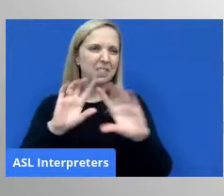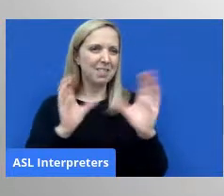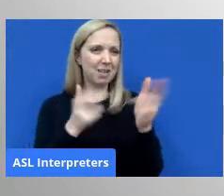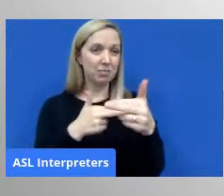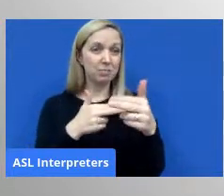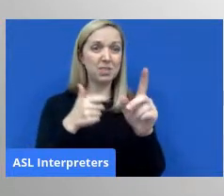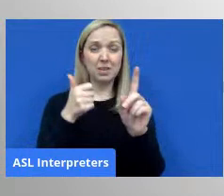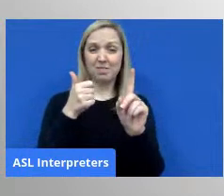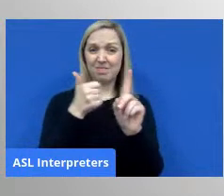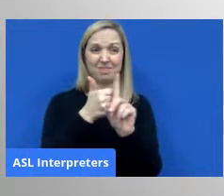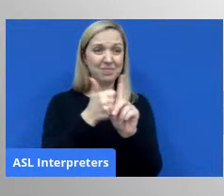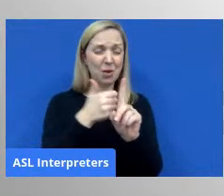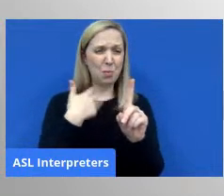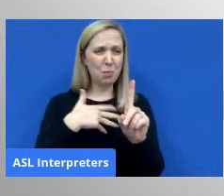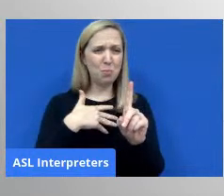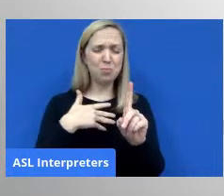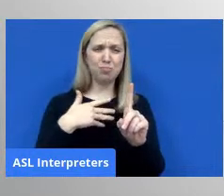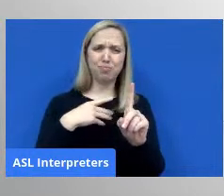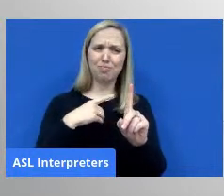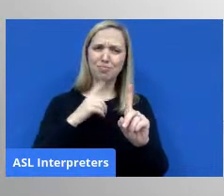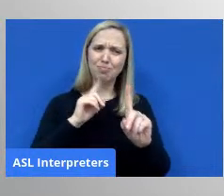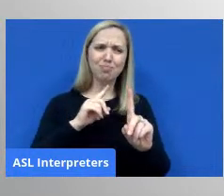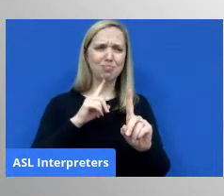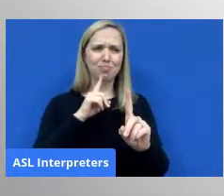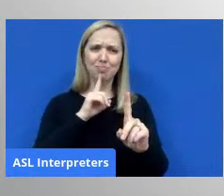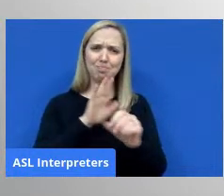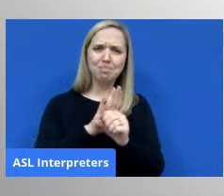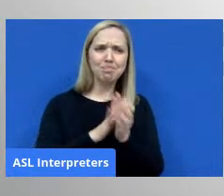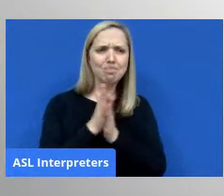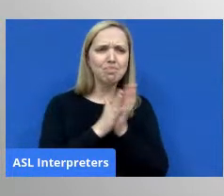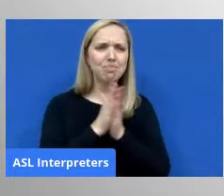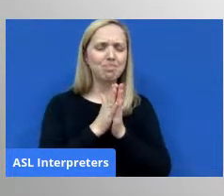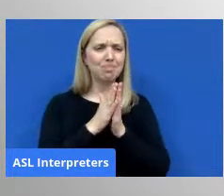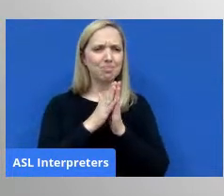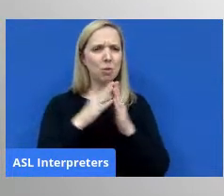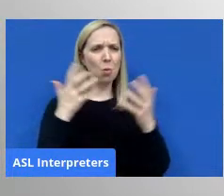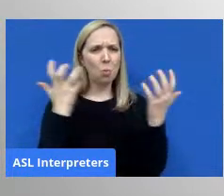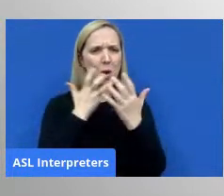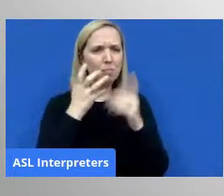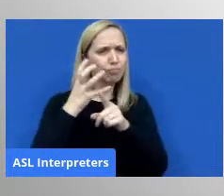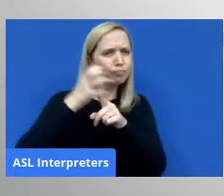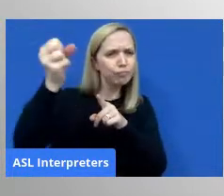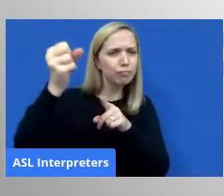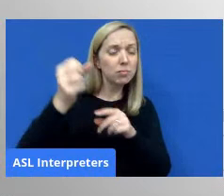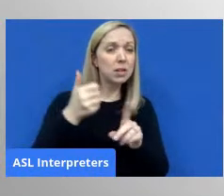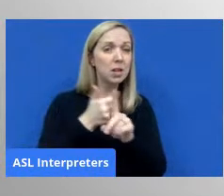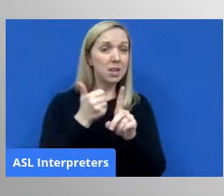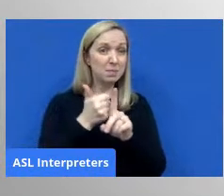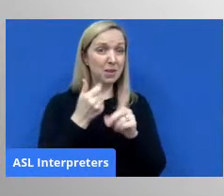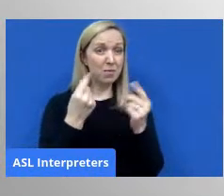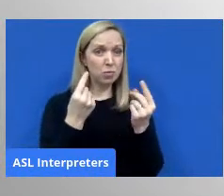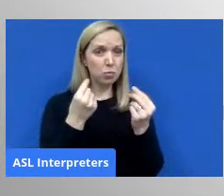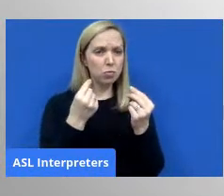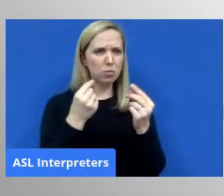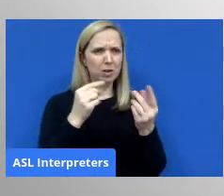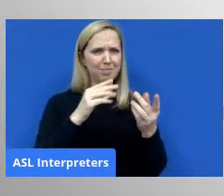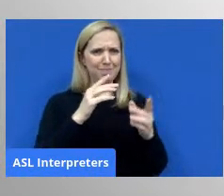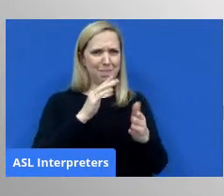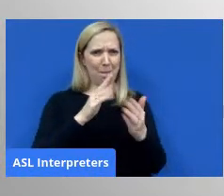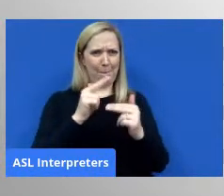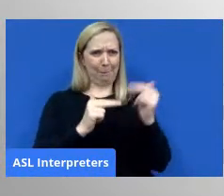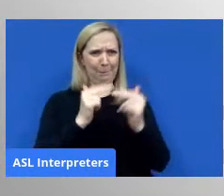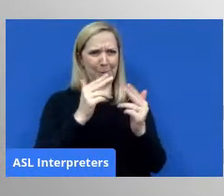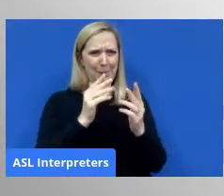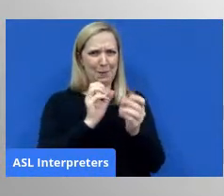dedicated, outstanding, positive teachers I have ever seen. He's built an incredible community of learners in a challenging